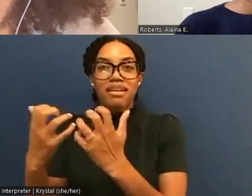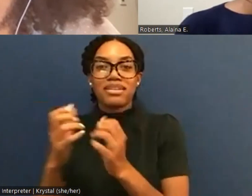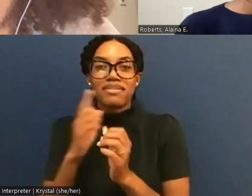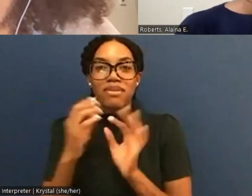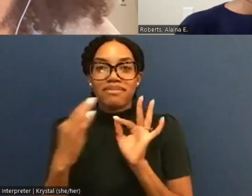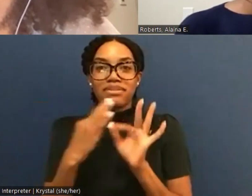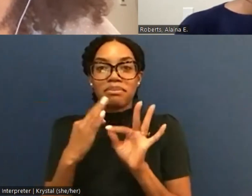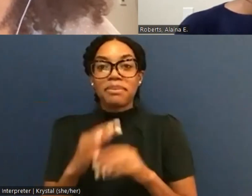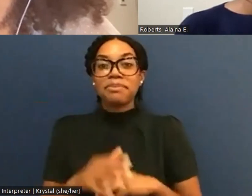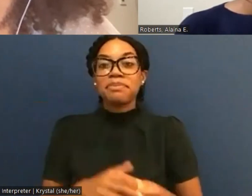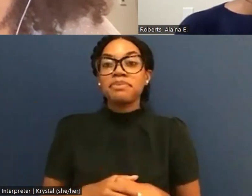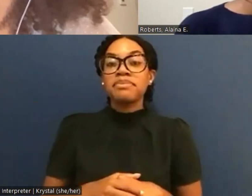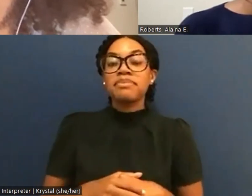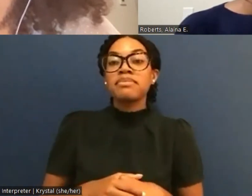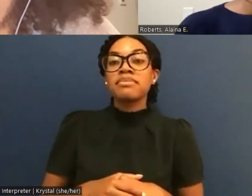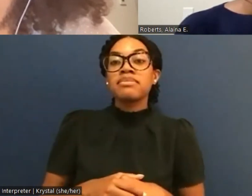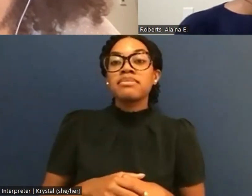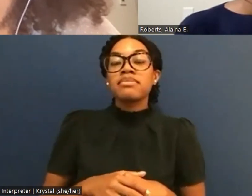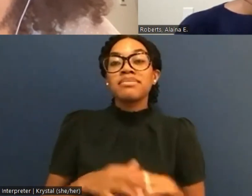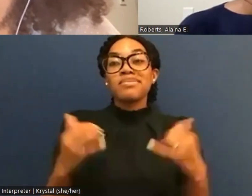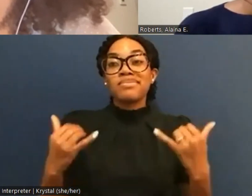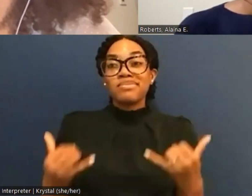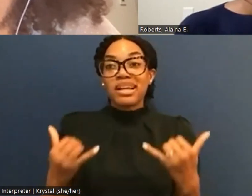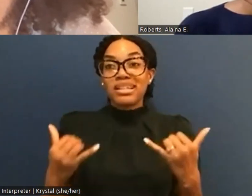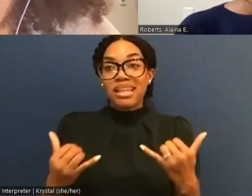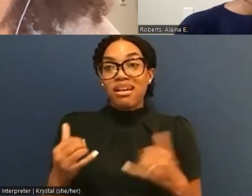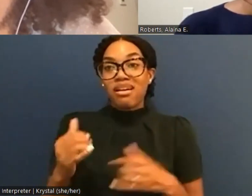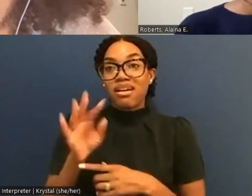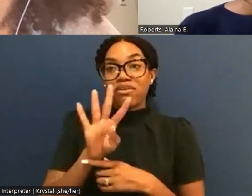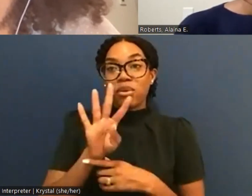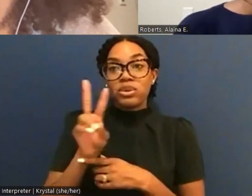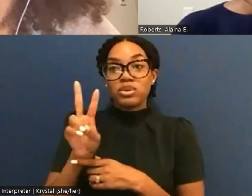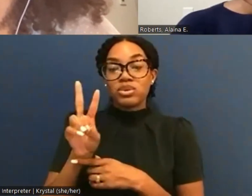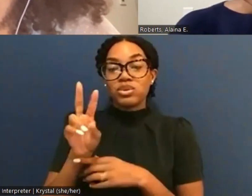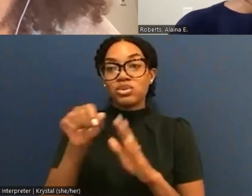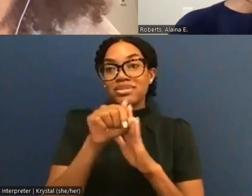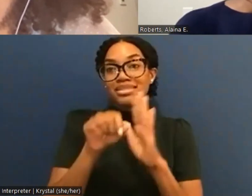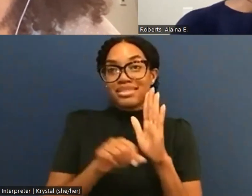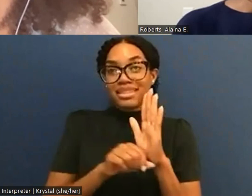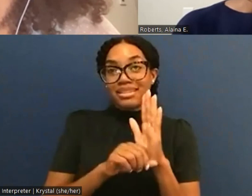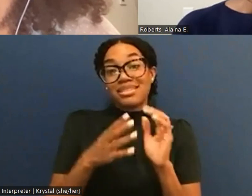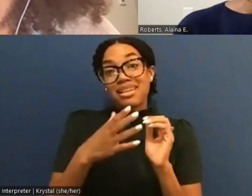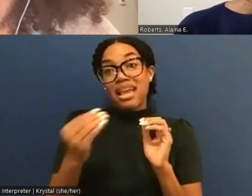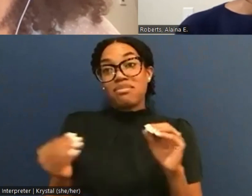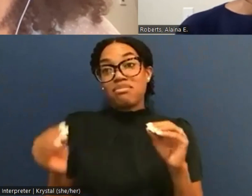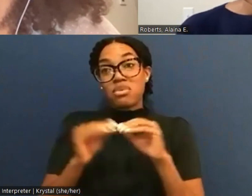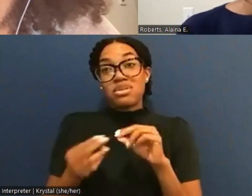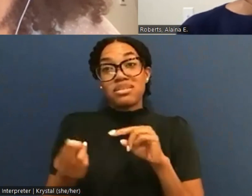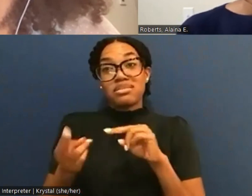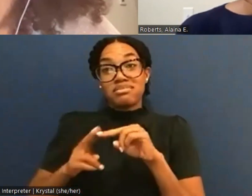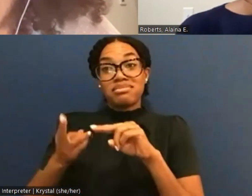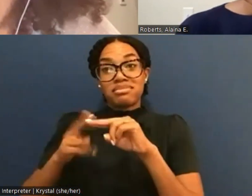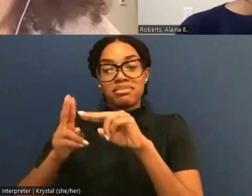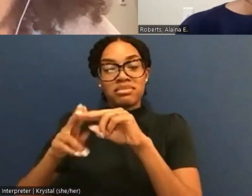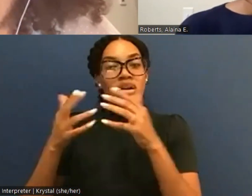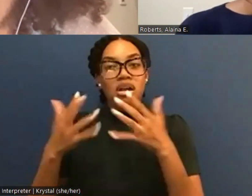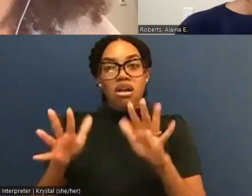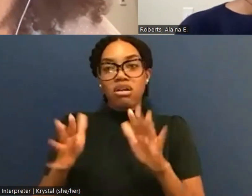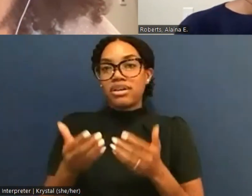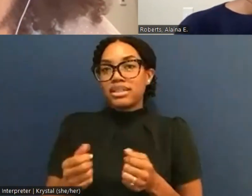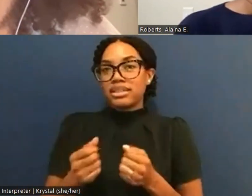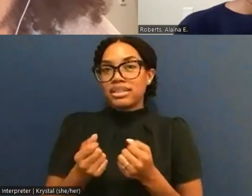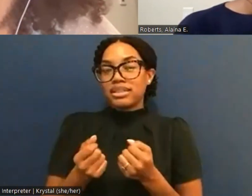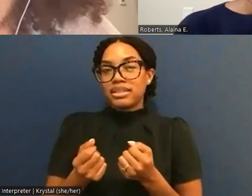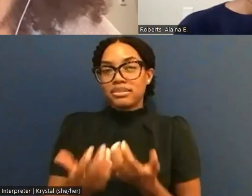we are living at a time where 42 states and counting have either introduced or passed legislation that bans teaching the truth